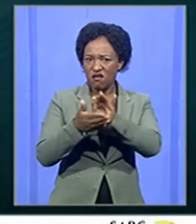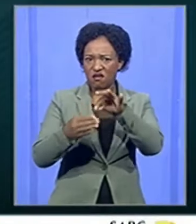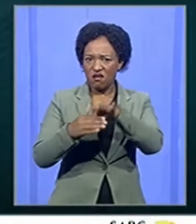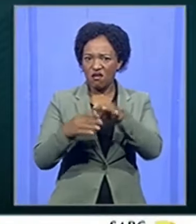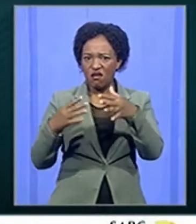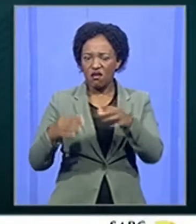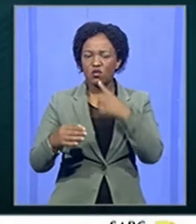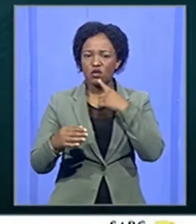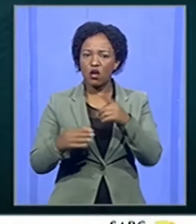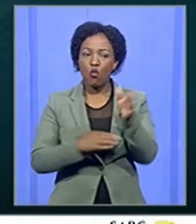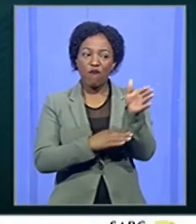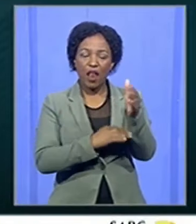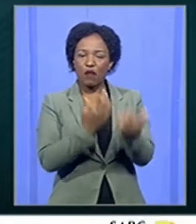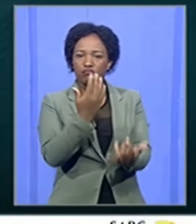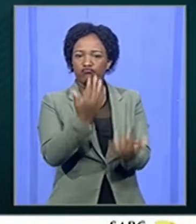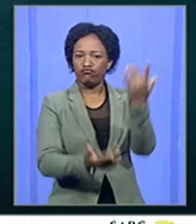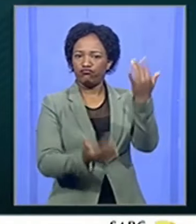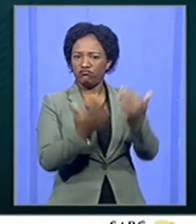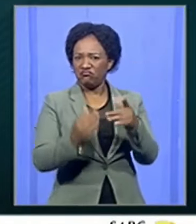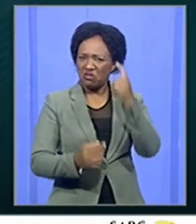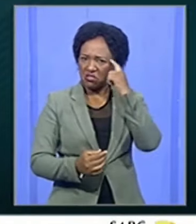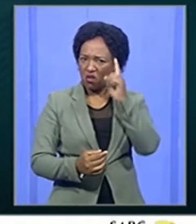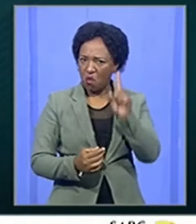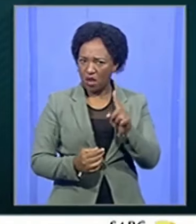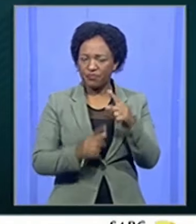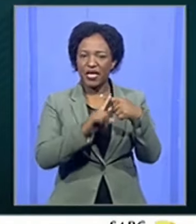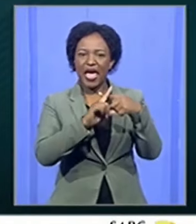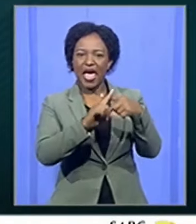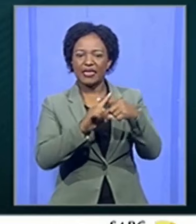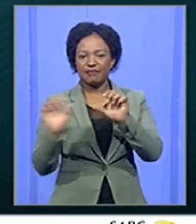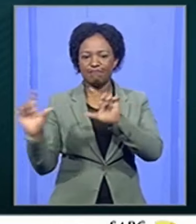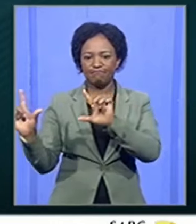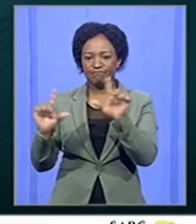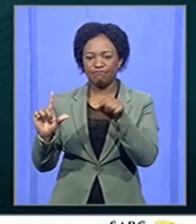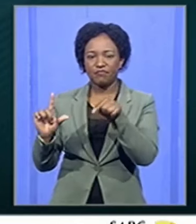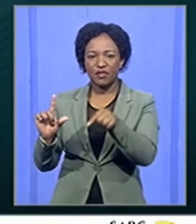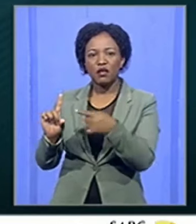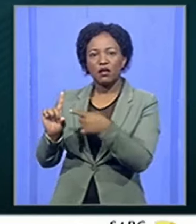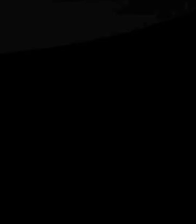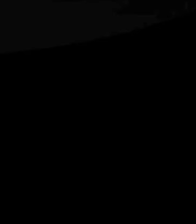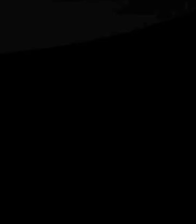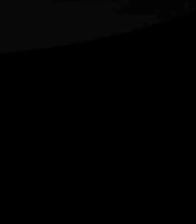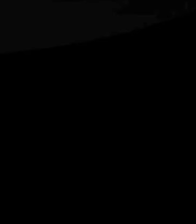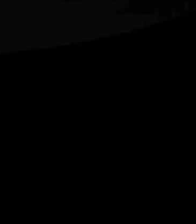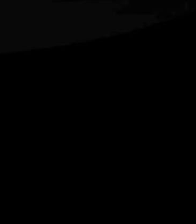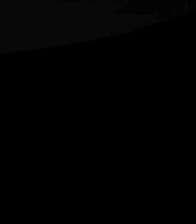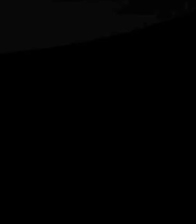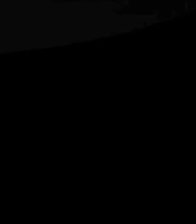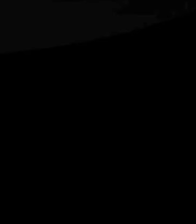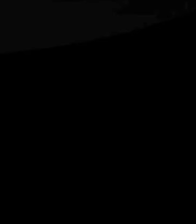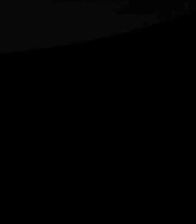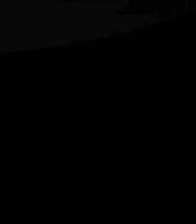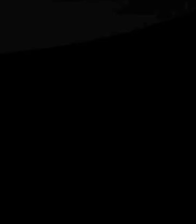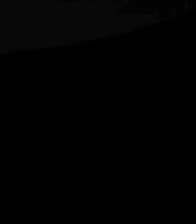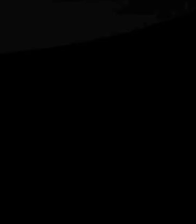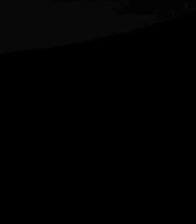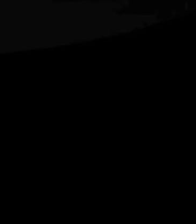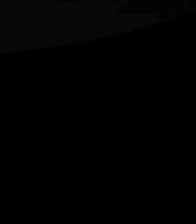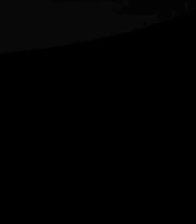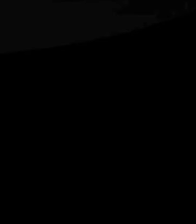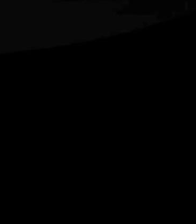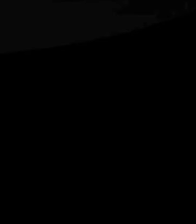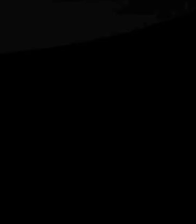e laetšago go fišwa ga flaga ya naga? Letlakaleng la X Maumela Moila o re DA ke mokgatlo wa magwaragwara ga ba